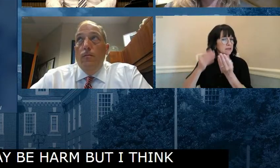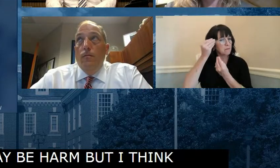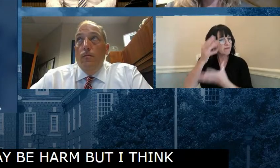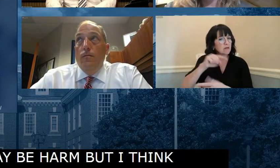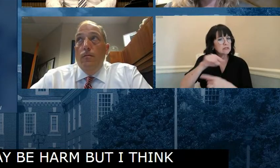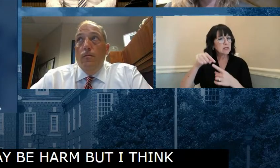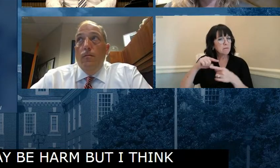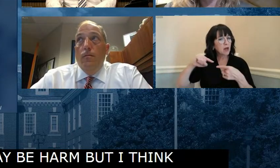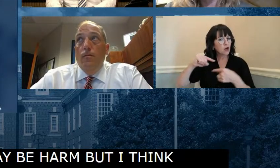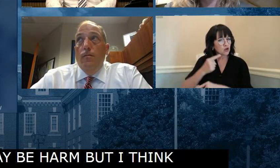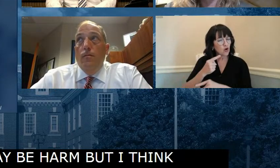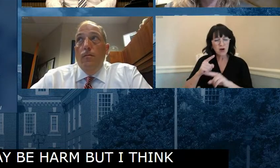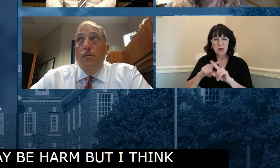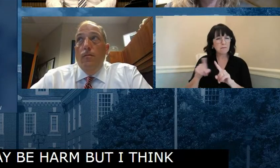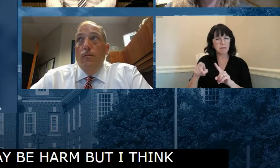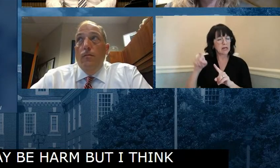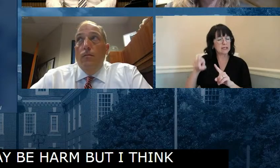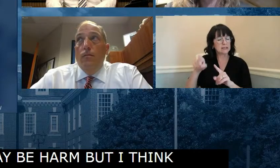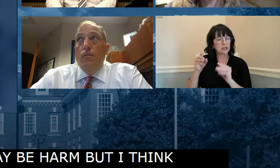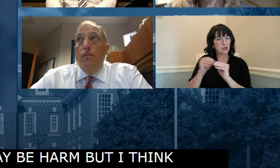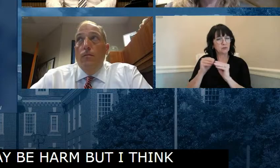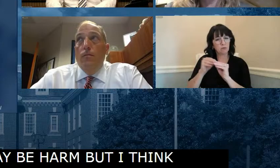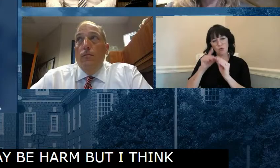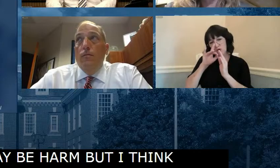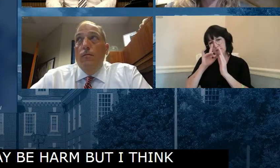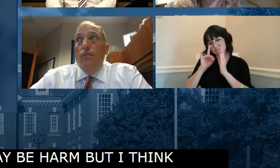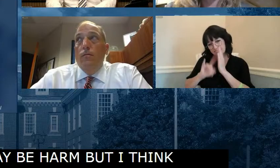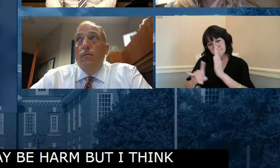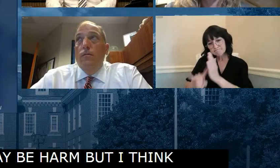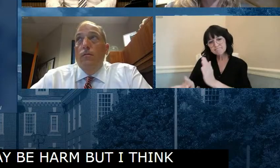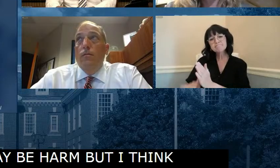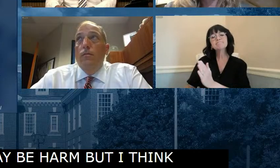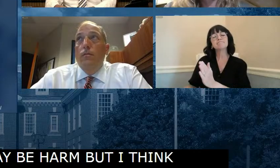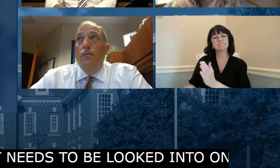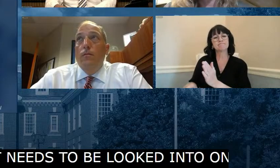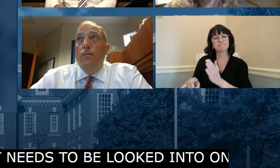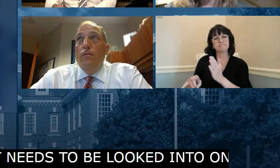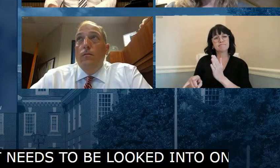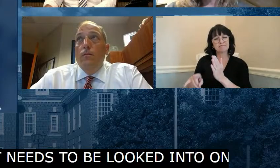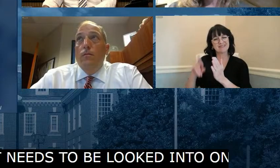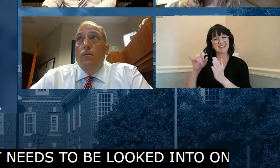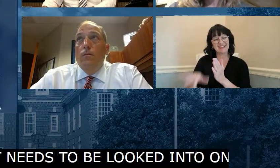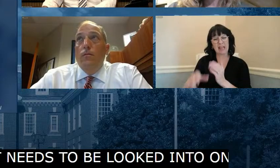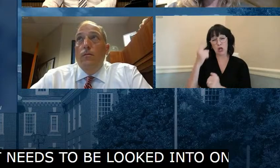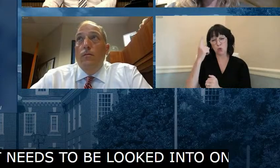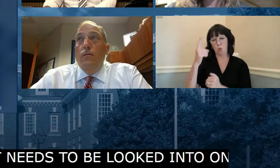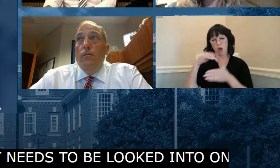more that needs to be looked into on that very small study.